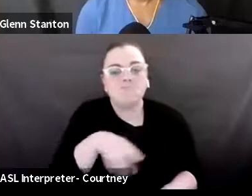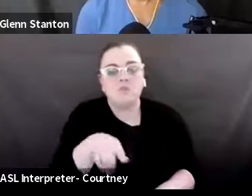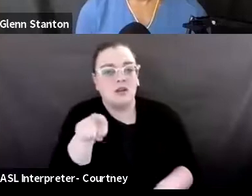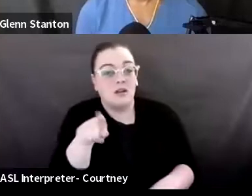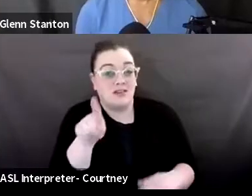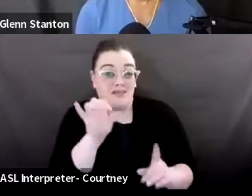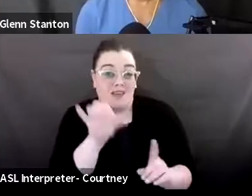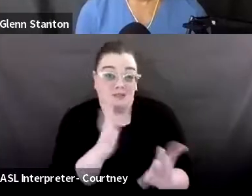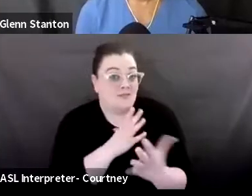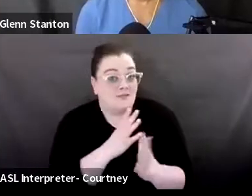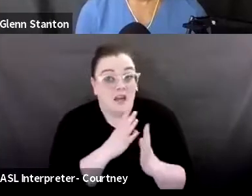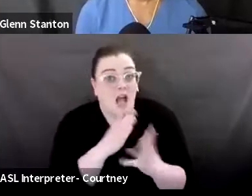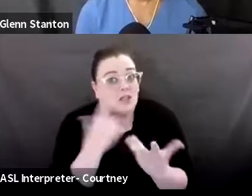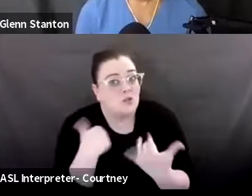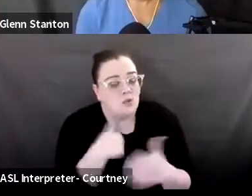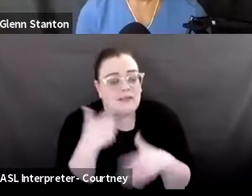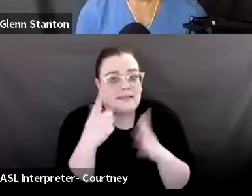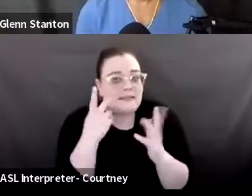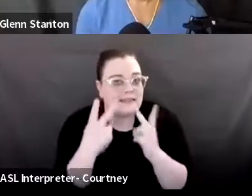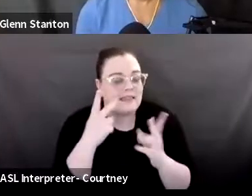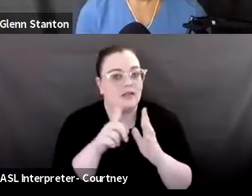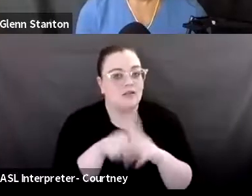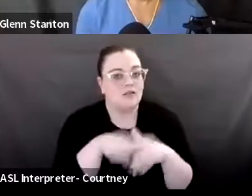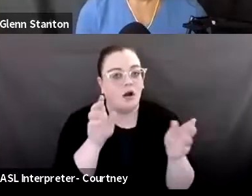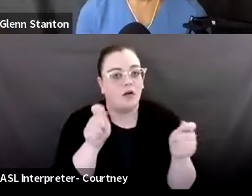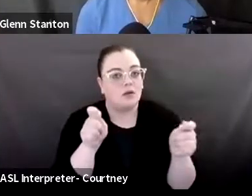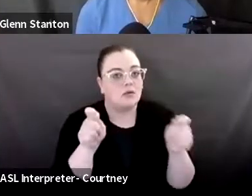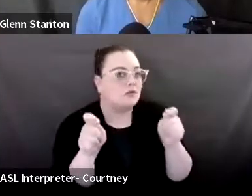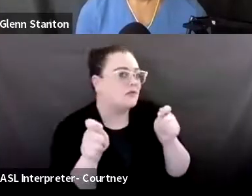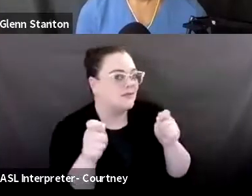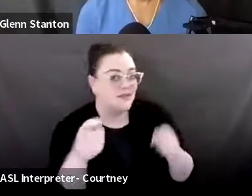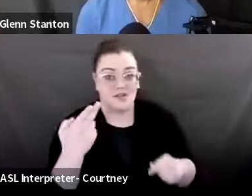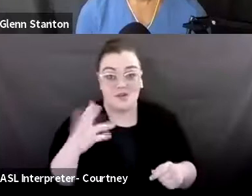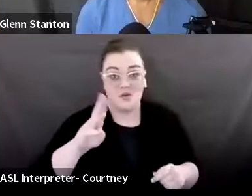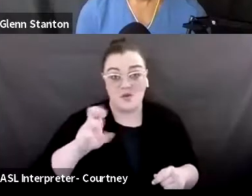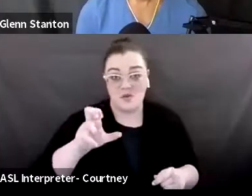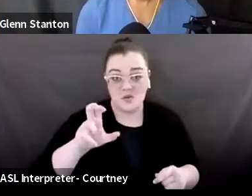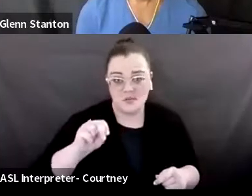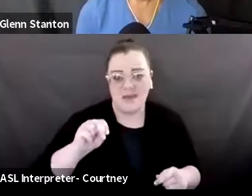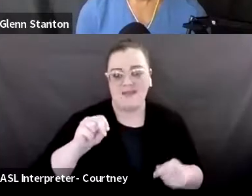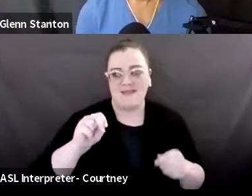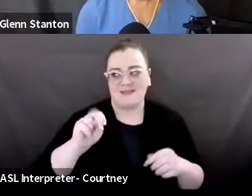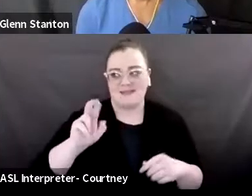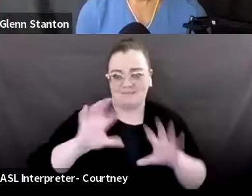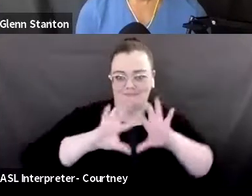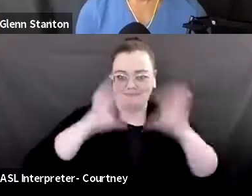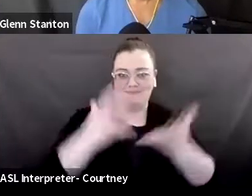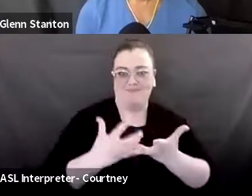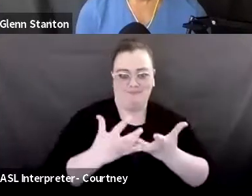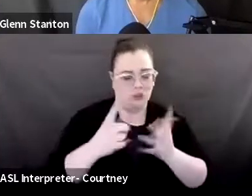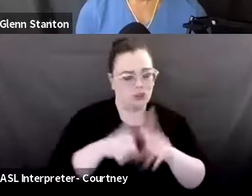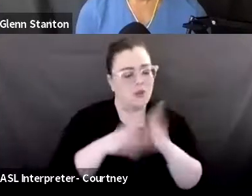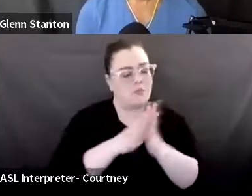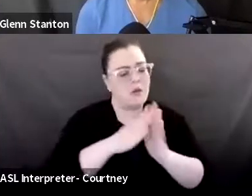that's where we're going as a human race, is like being curious about each other genuinely,